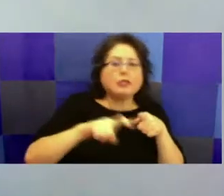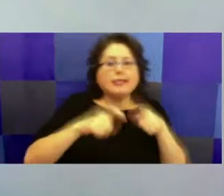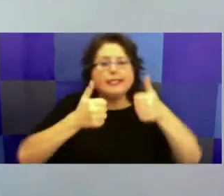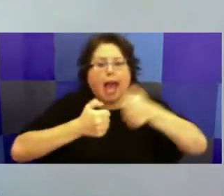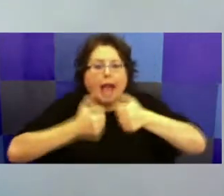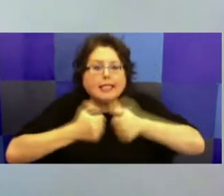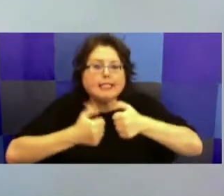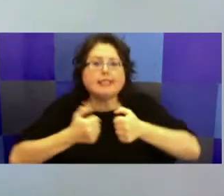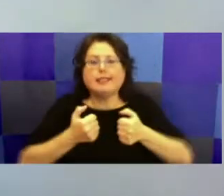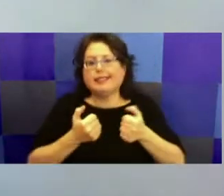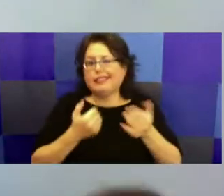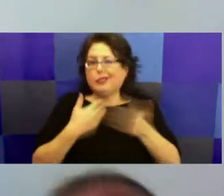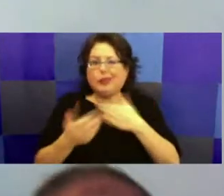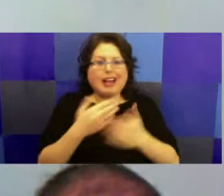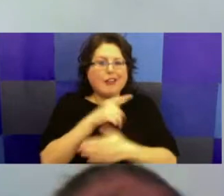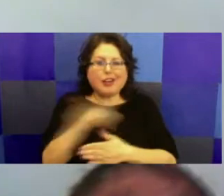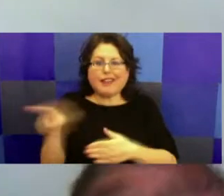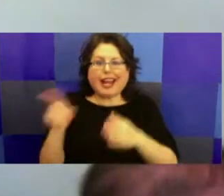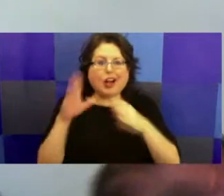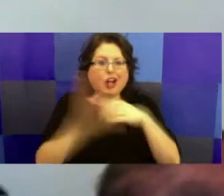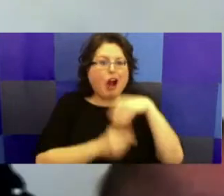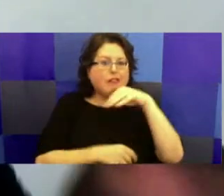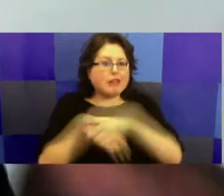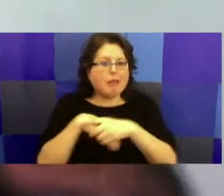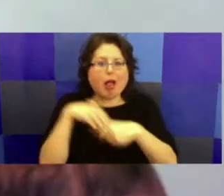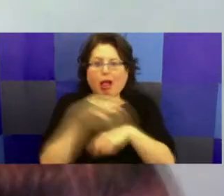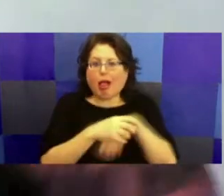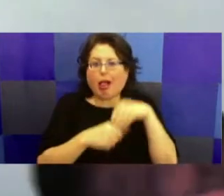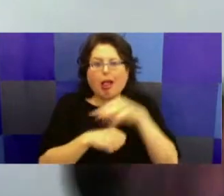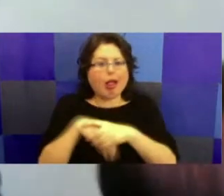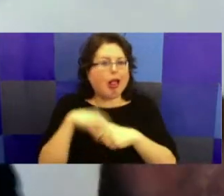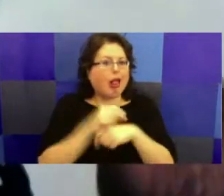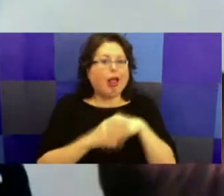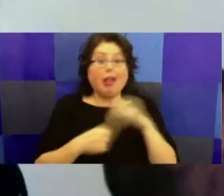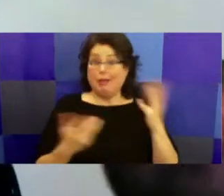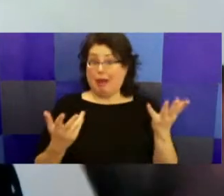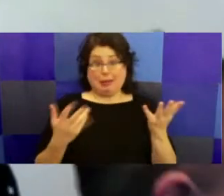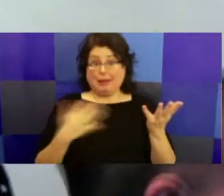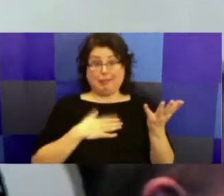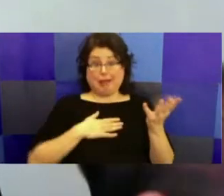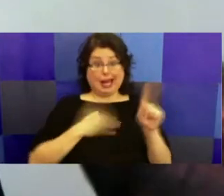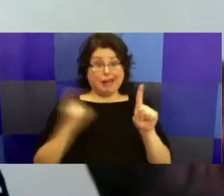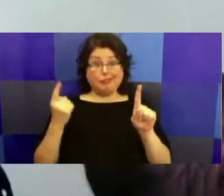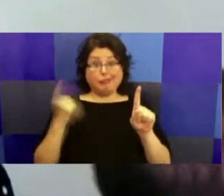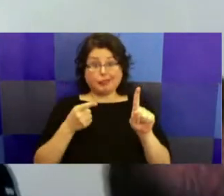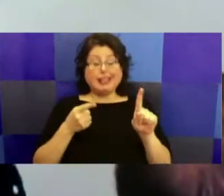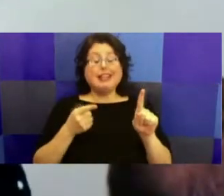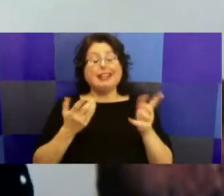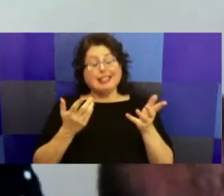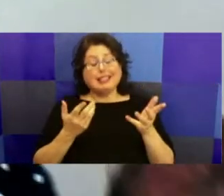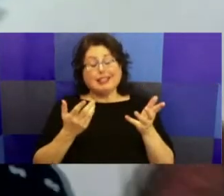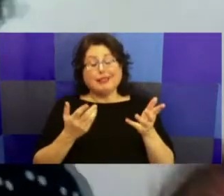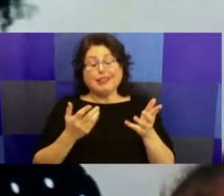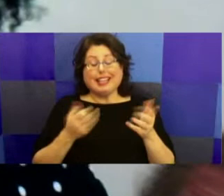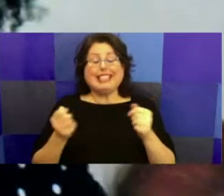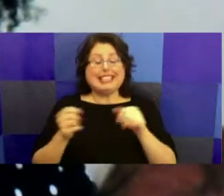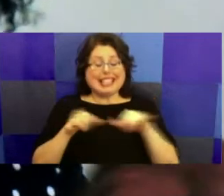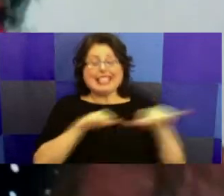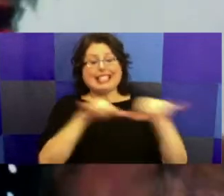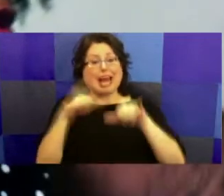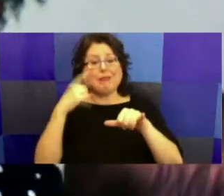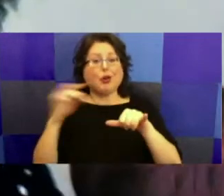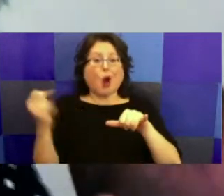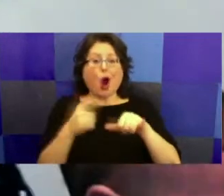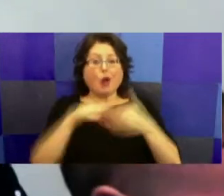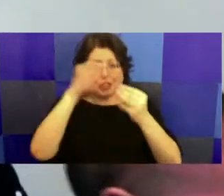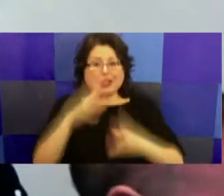comfort level is. And so, all I can say is that I think for the students, it's the same as all students. As a program, though,